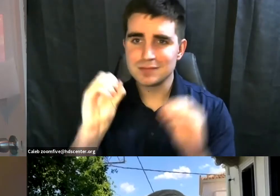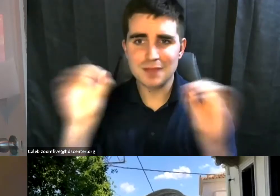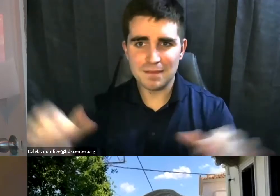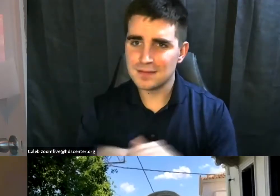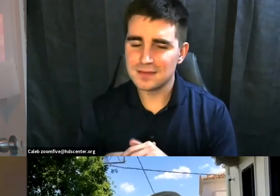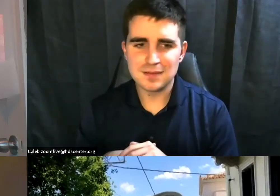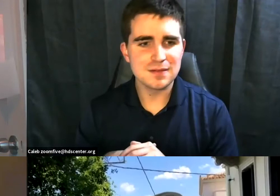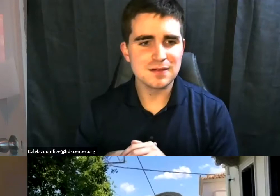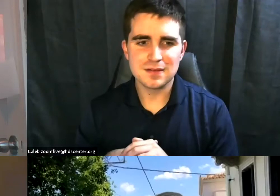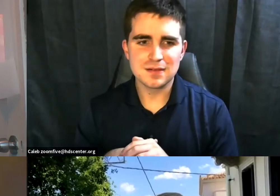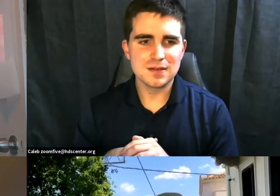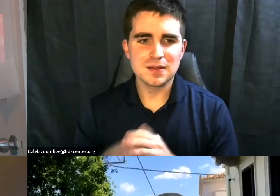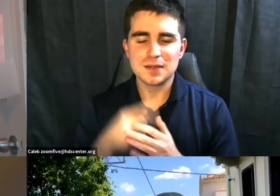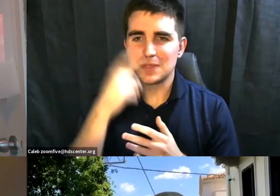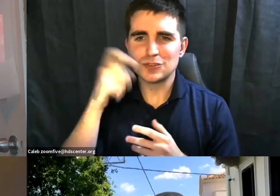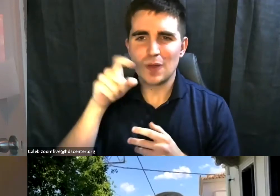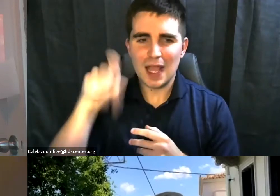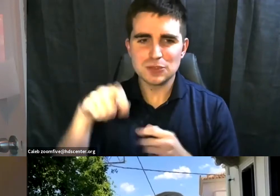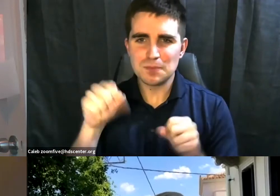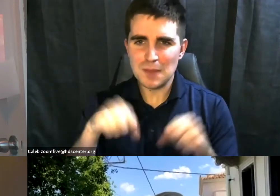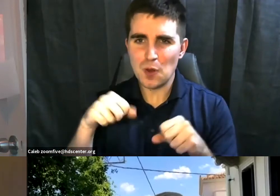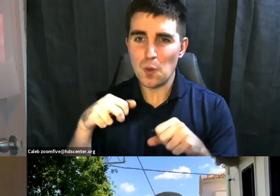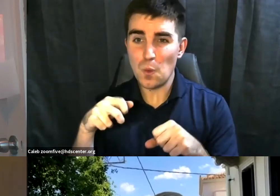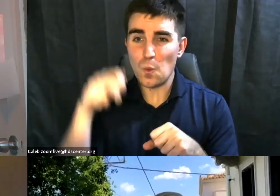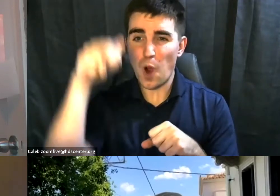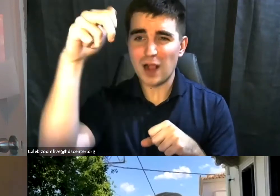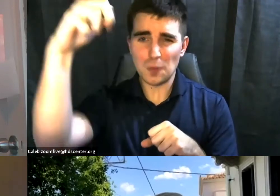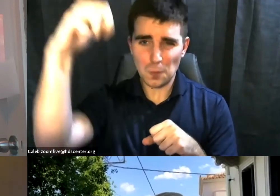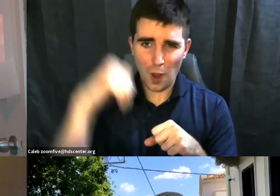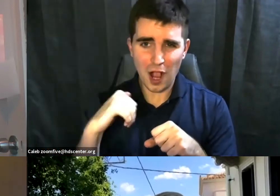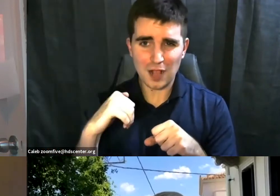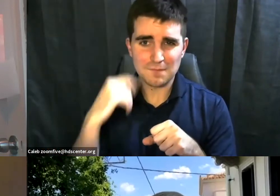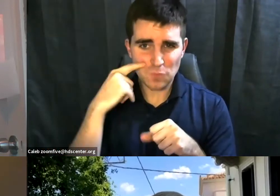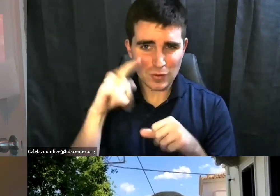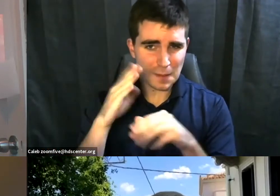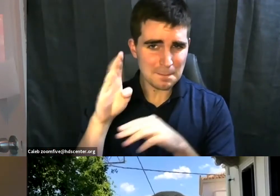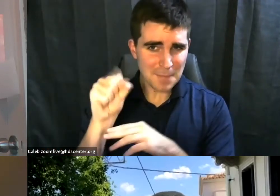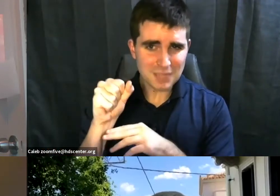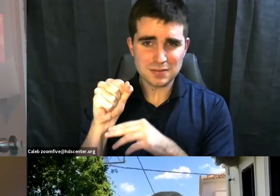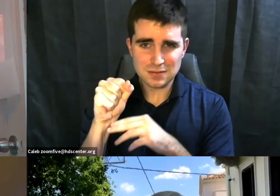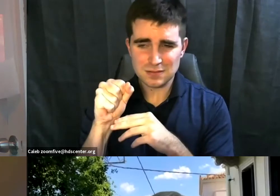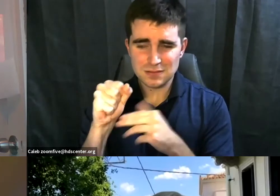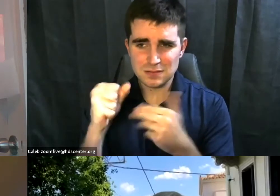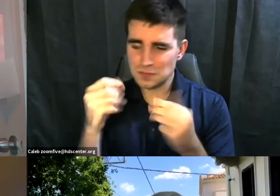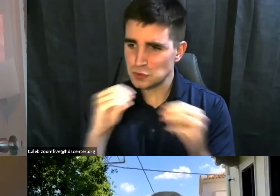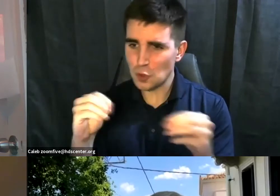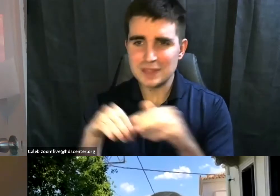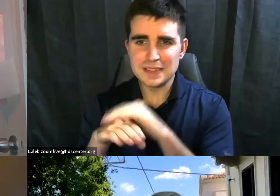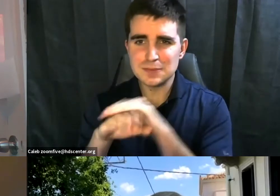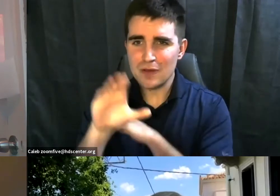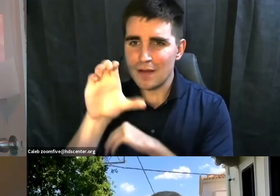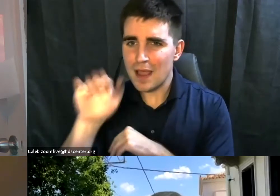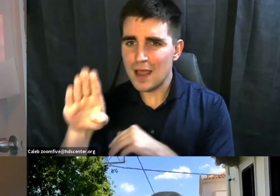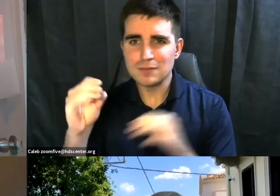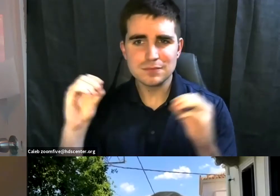and because you had to be able to walk up and down the steps of a bus to be able to ride it. There were no accessible cabs at that time, and